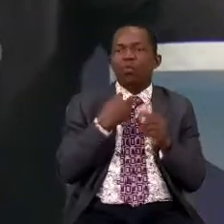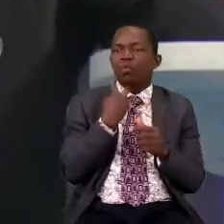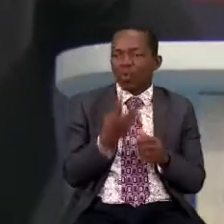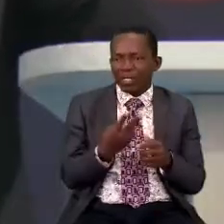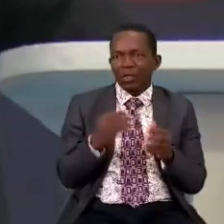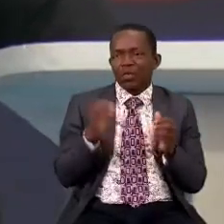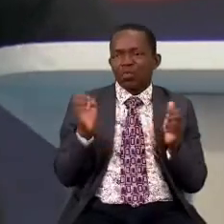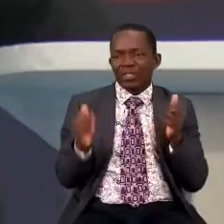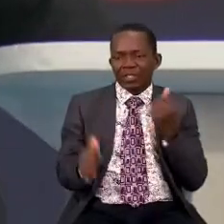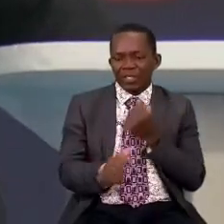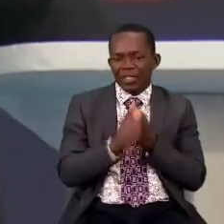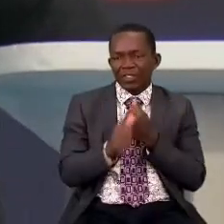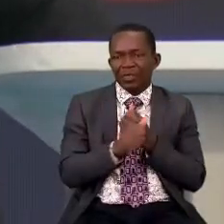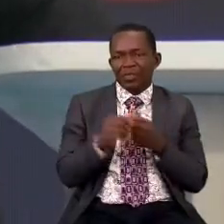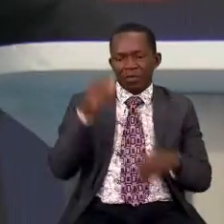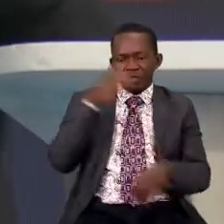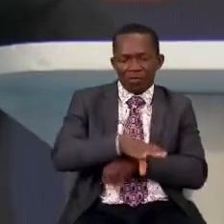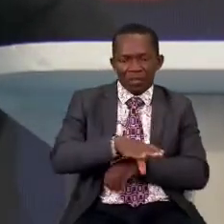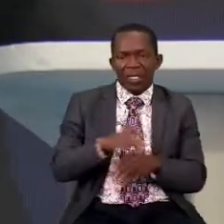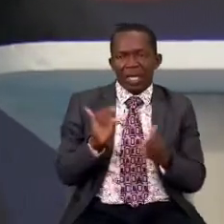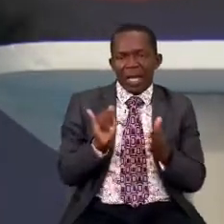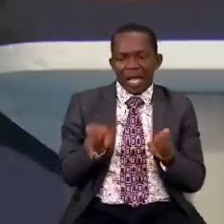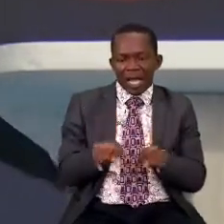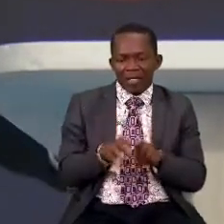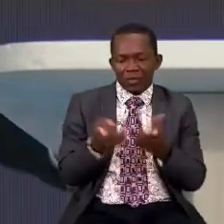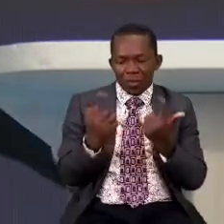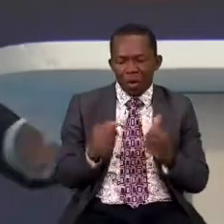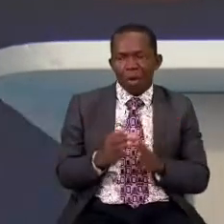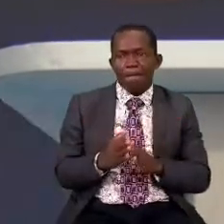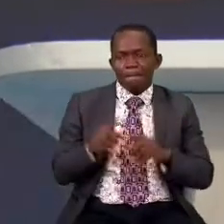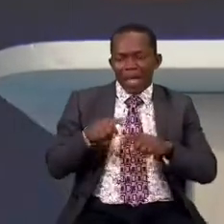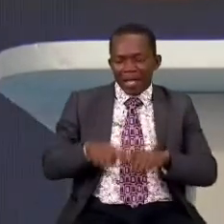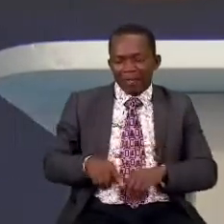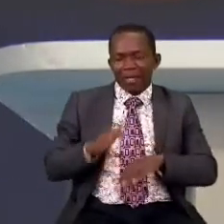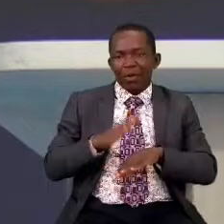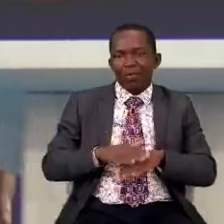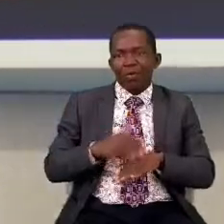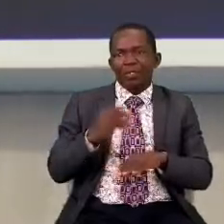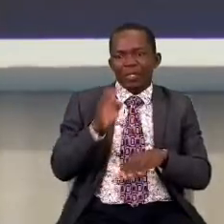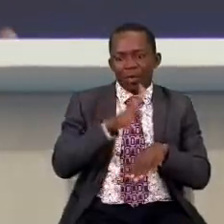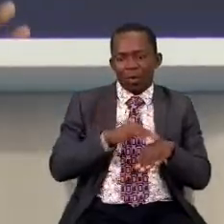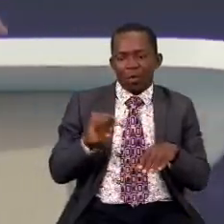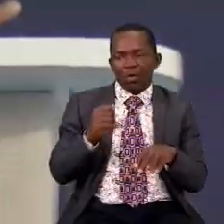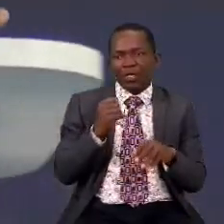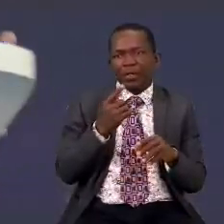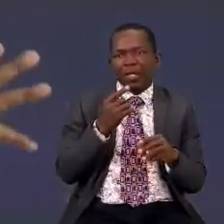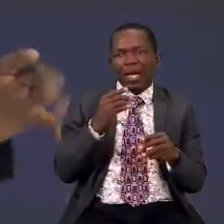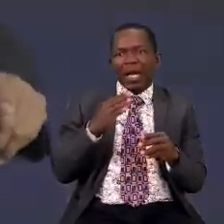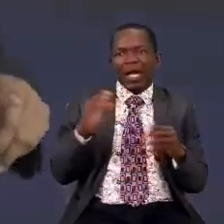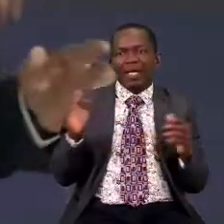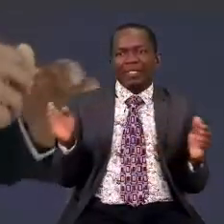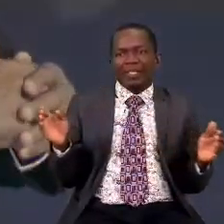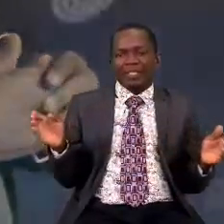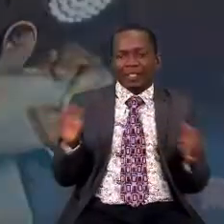calling and the charisma and the gifts of God in your life, no man shall be able